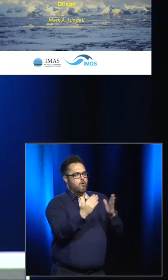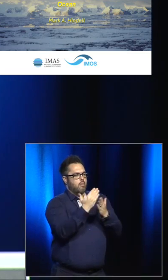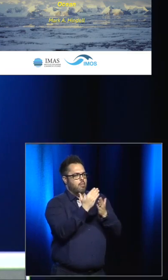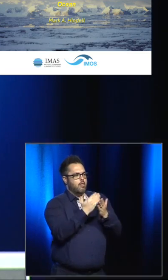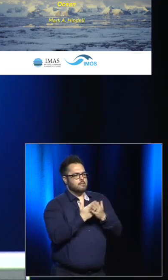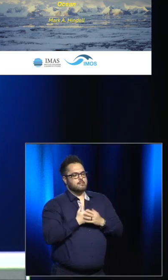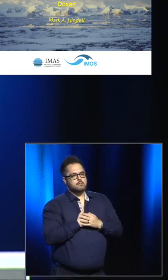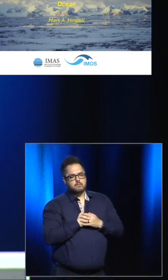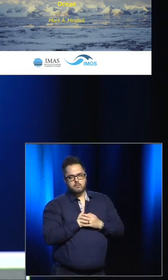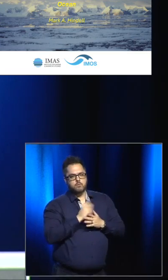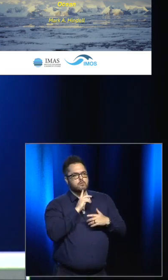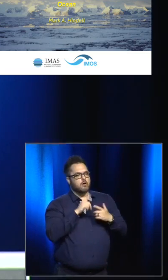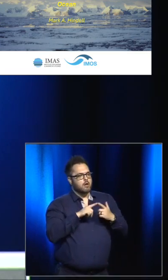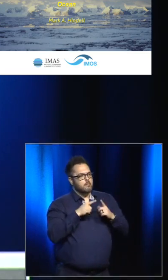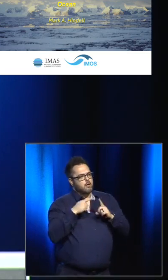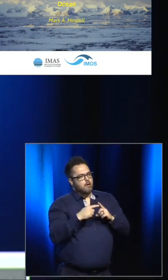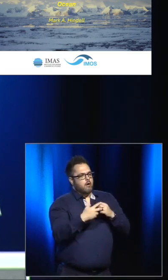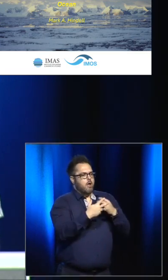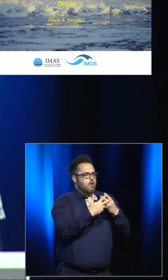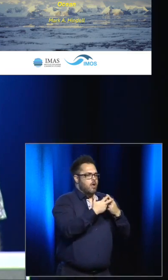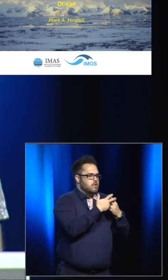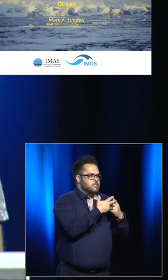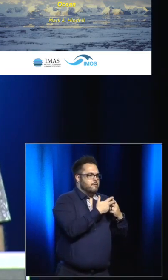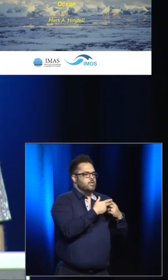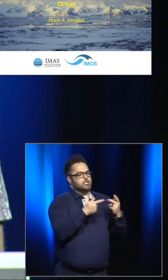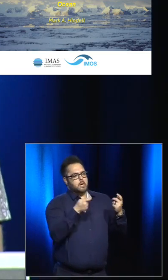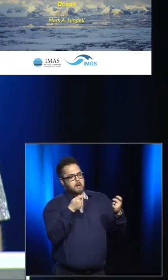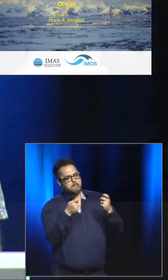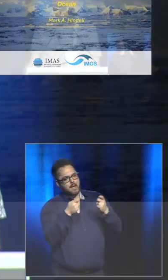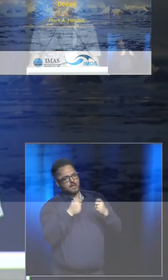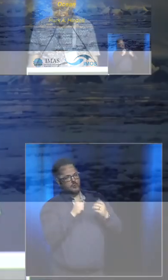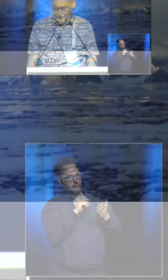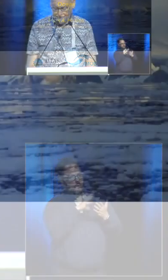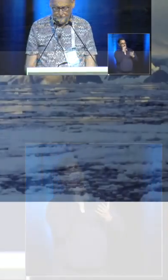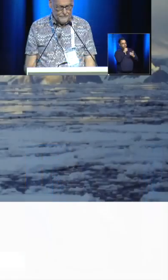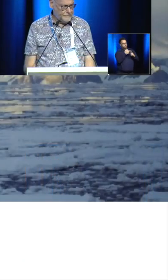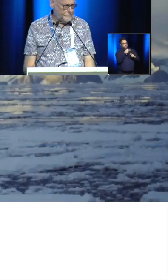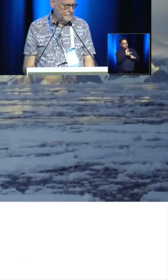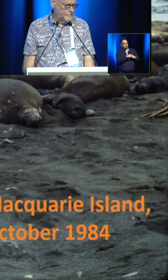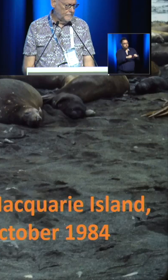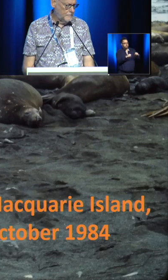of conservation and management of marine mammals and what we can learn from the Antarctic.